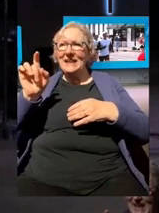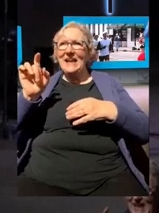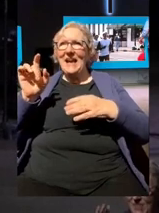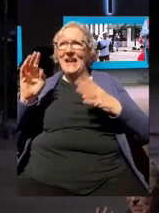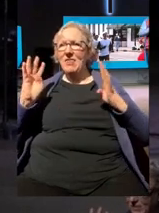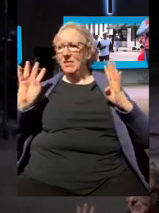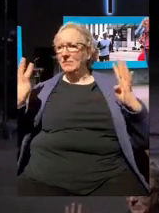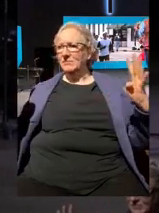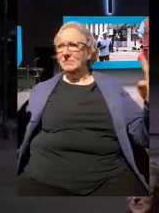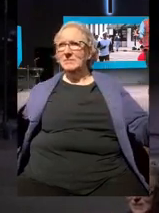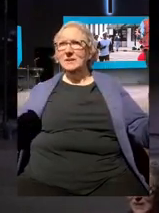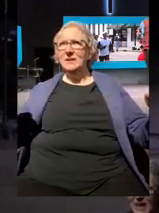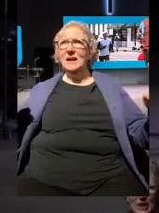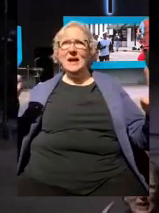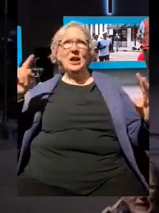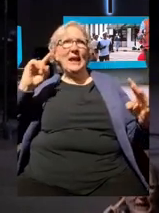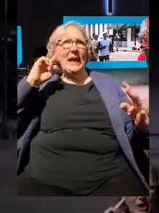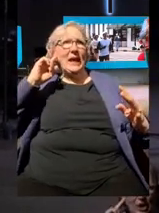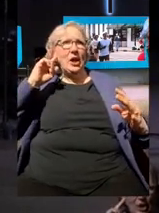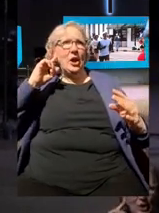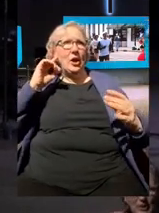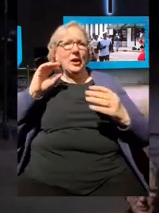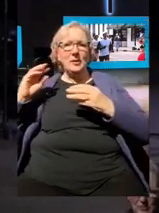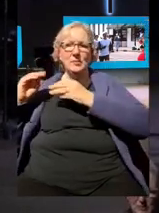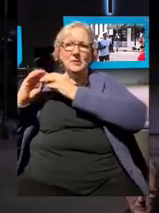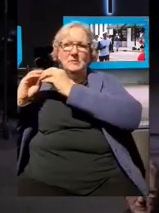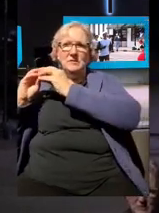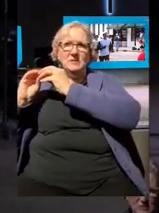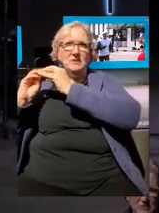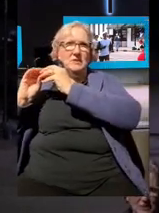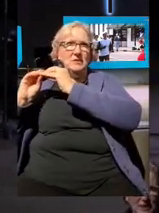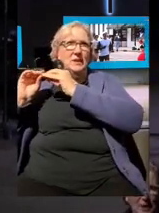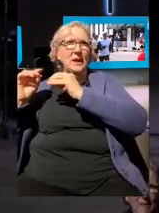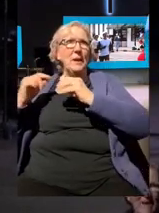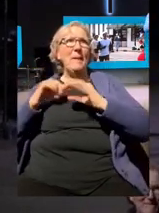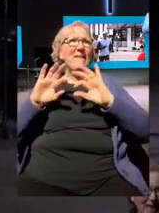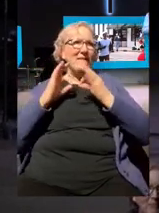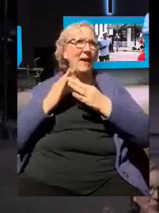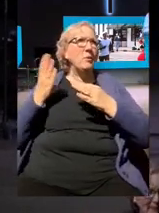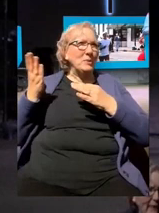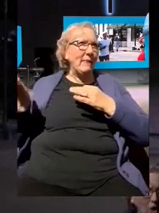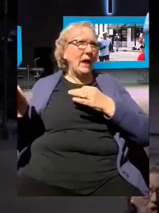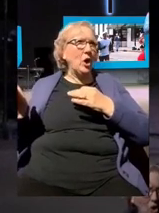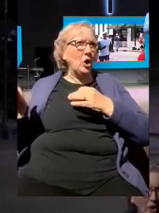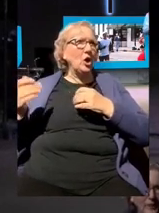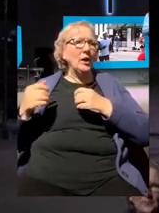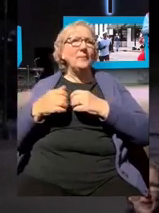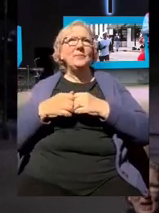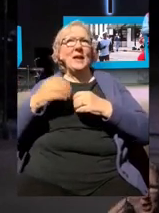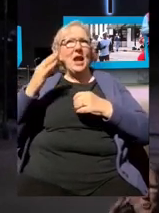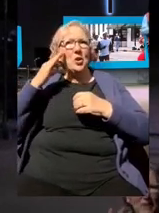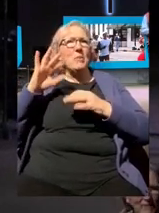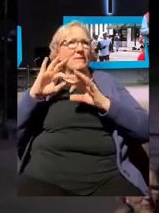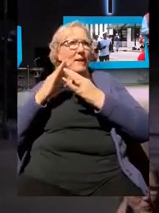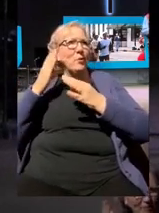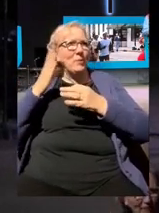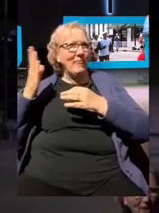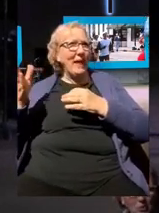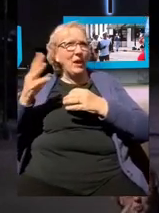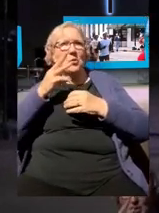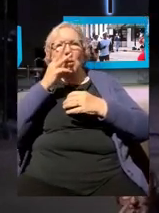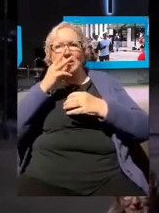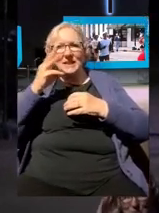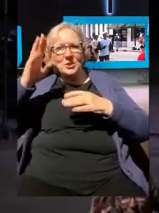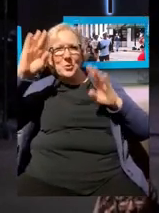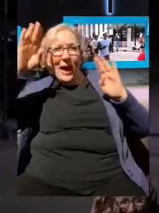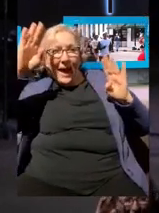there was kind of a buzz going on. And my family was there. They had set up and I knew they were going to be there in Wellesley to say hi as